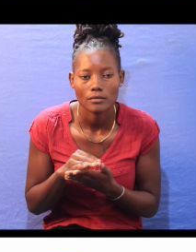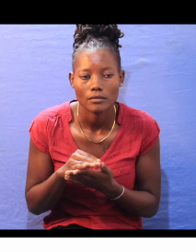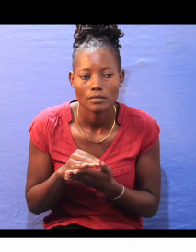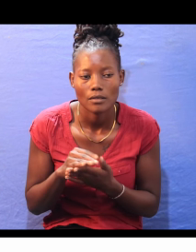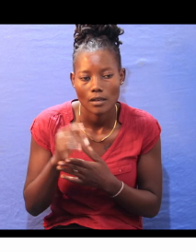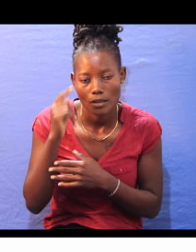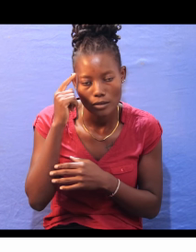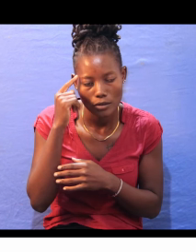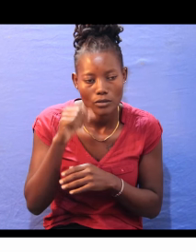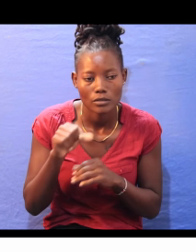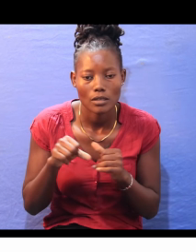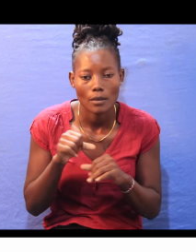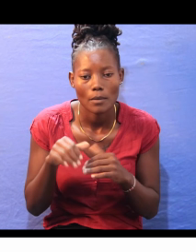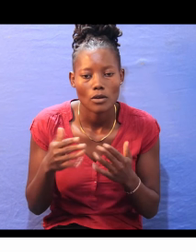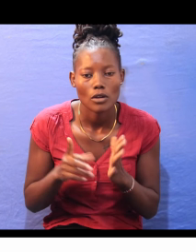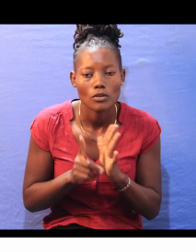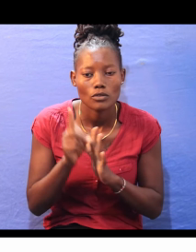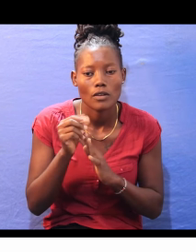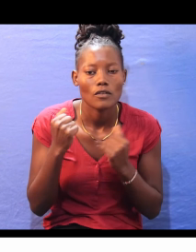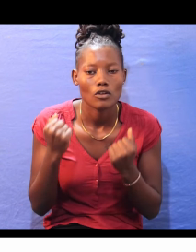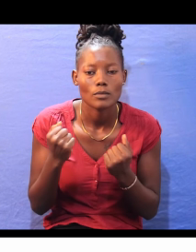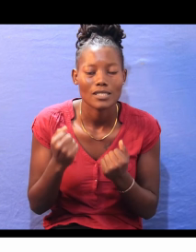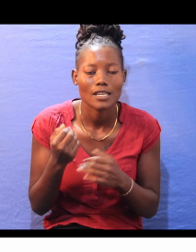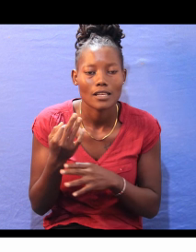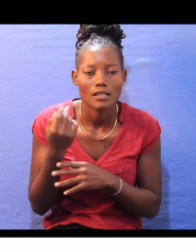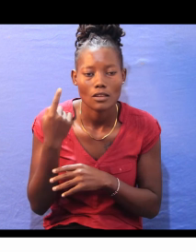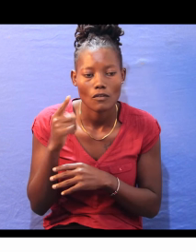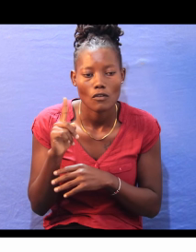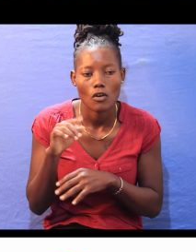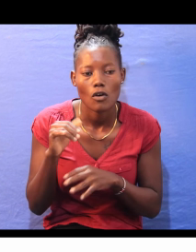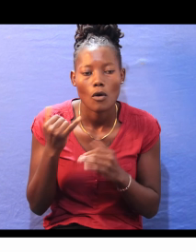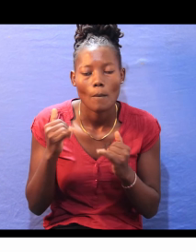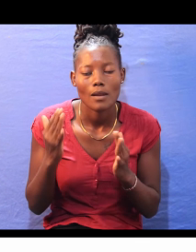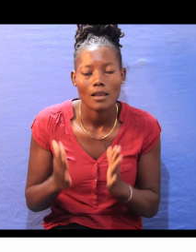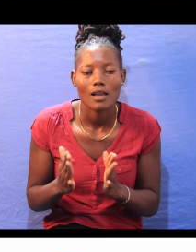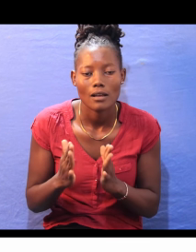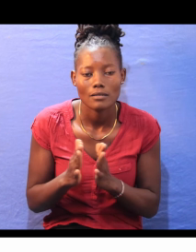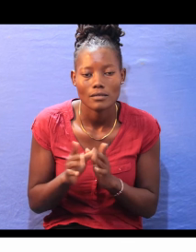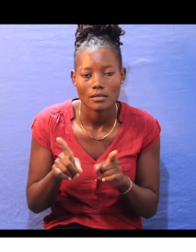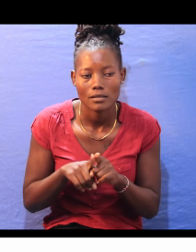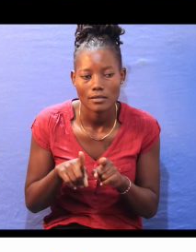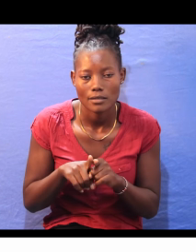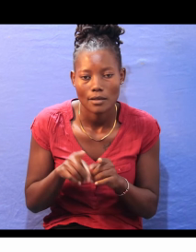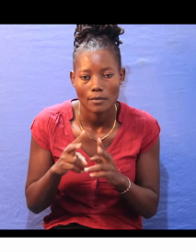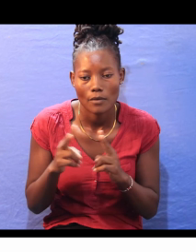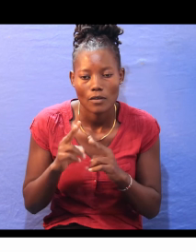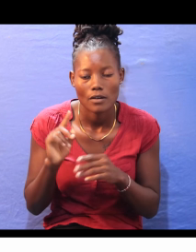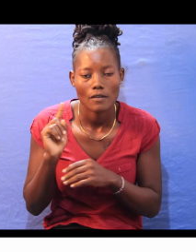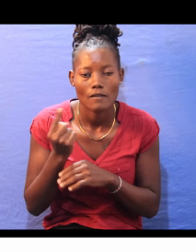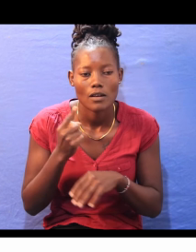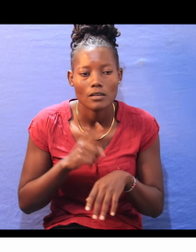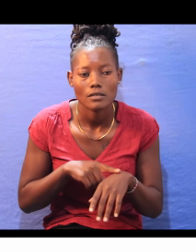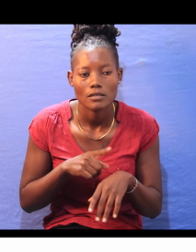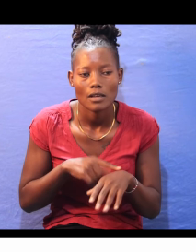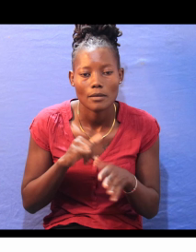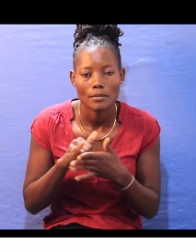overview and outlook for how I'm going to develop strength in our athletes and what I'm looking for. And the very first thing that I